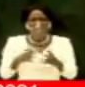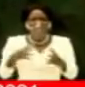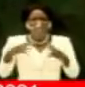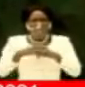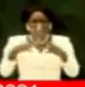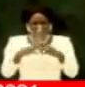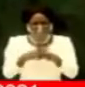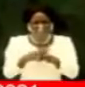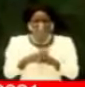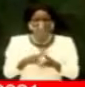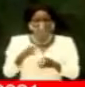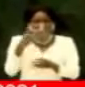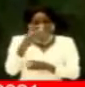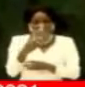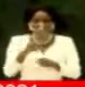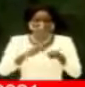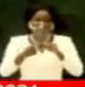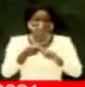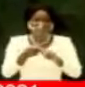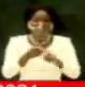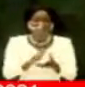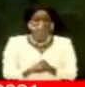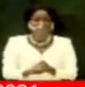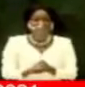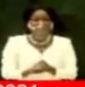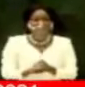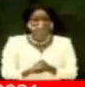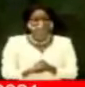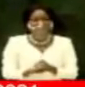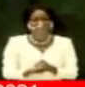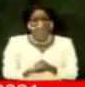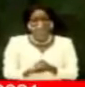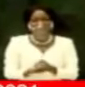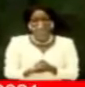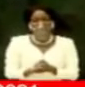consideration to our colleagues, those Malawians